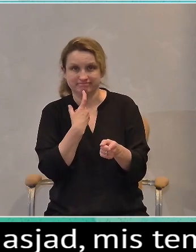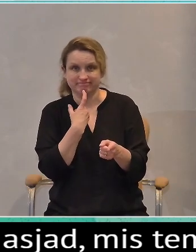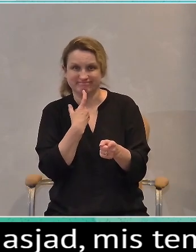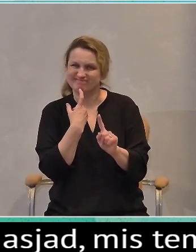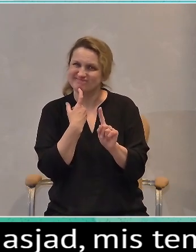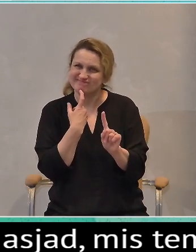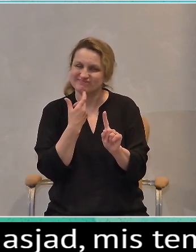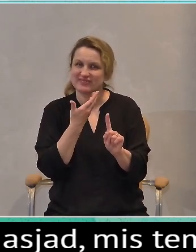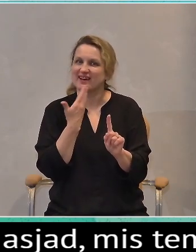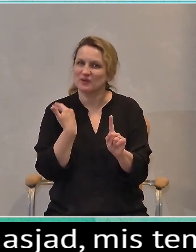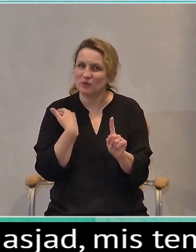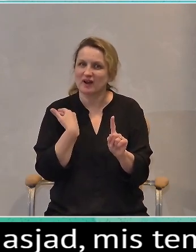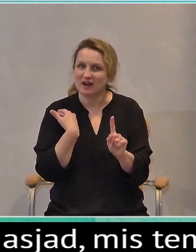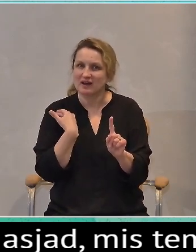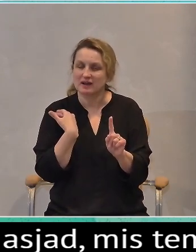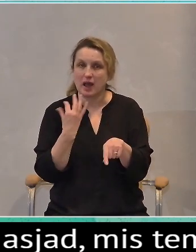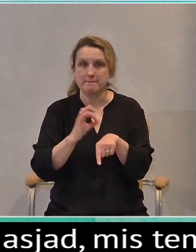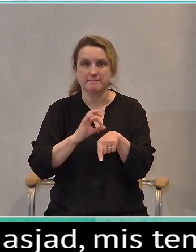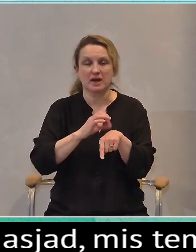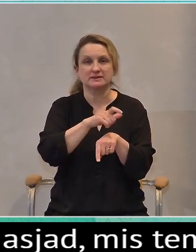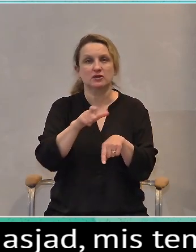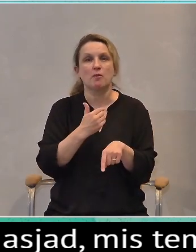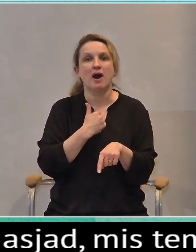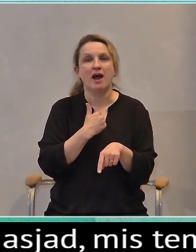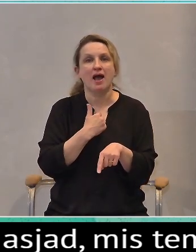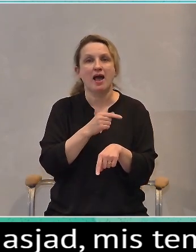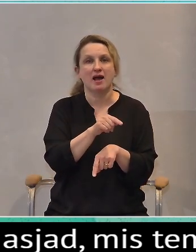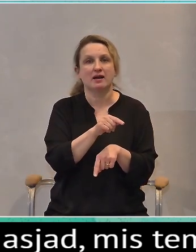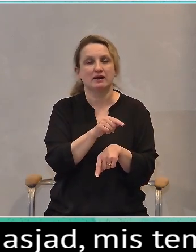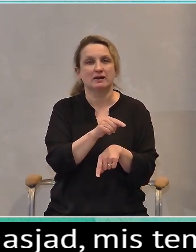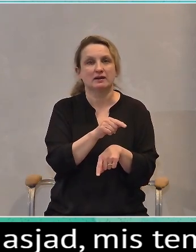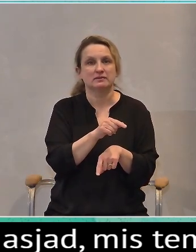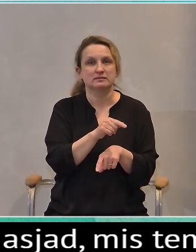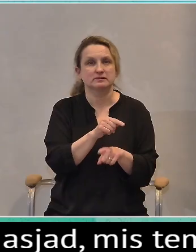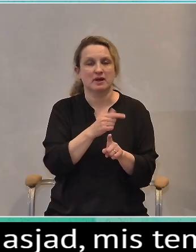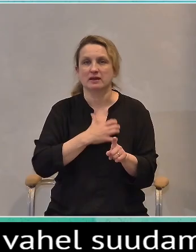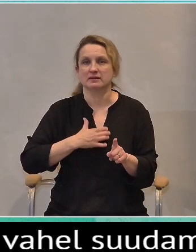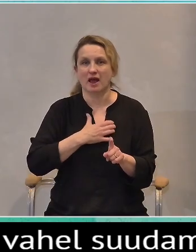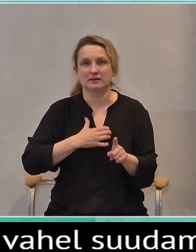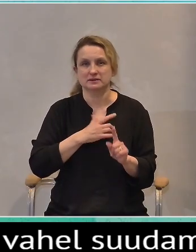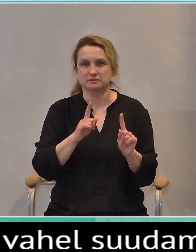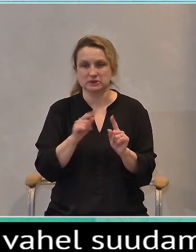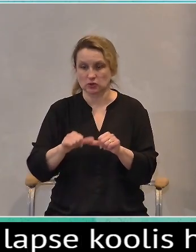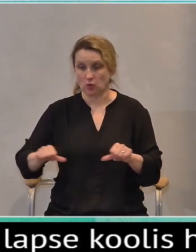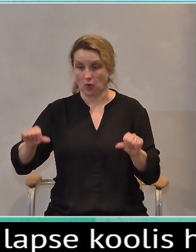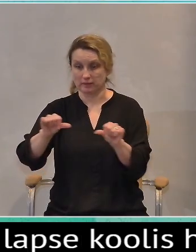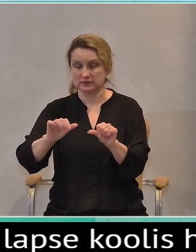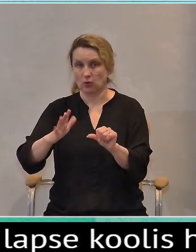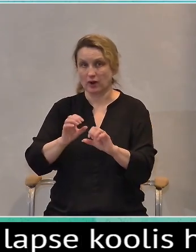child's educational improvement? Is this part of quality of life? We don't know, maybe rather